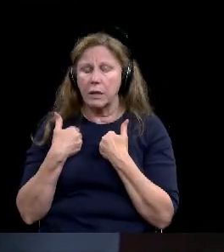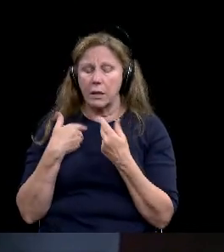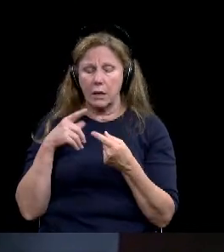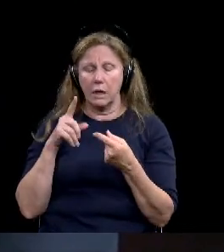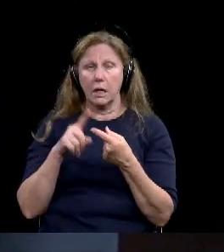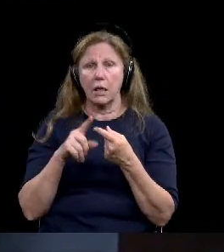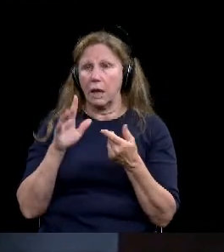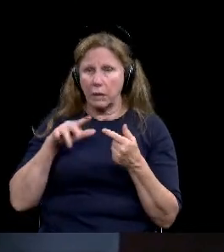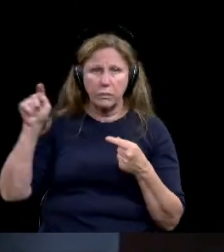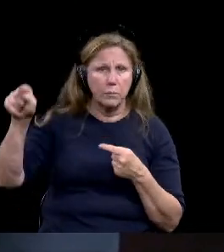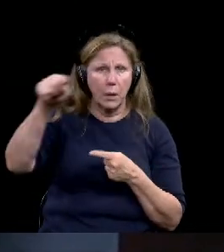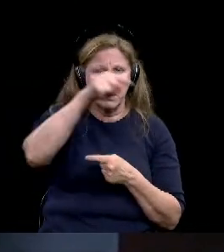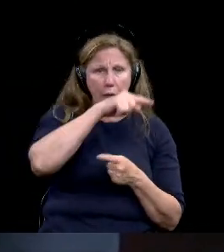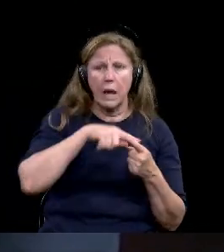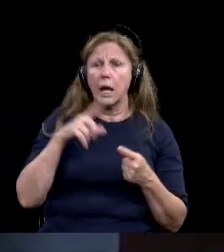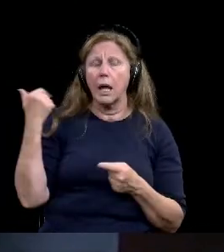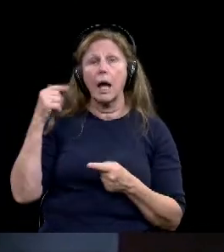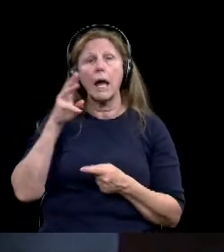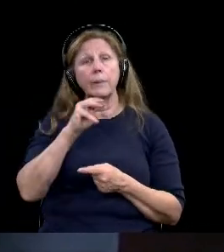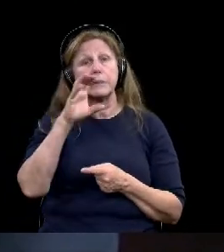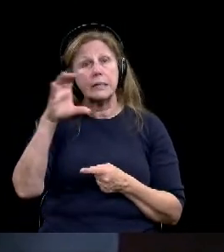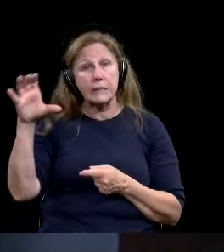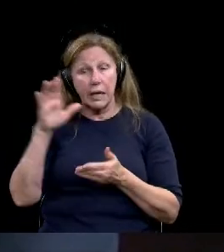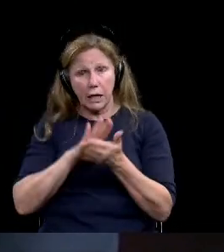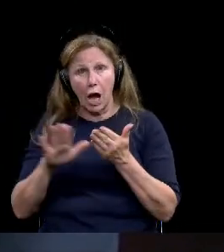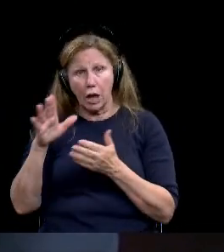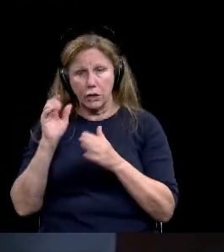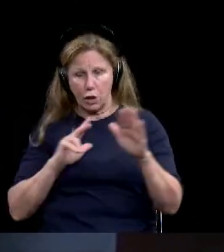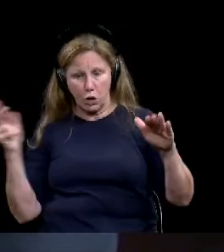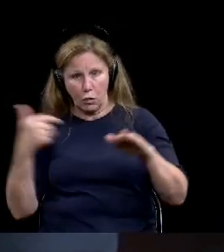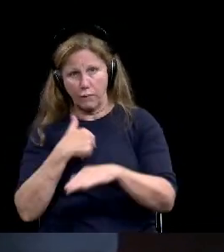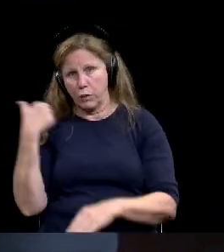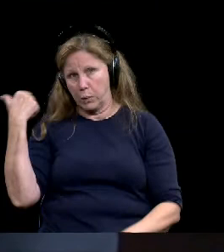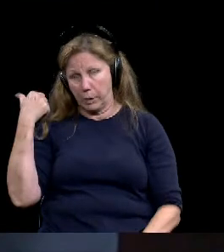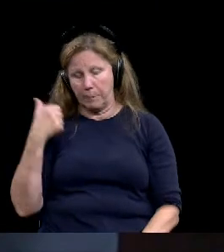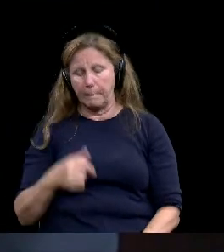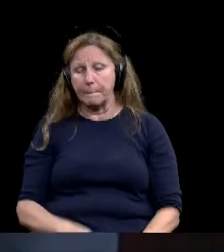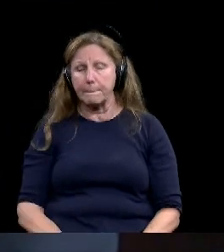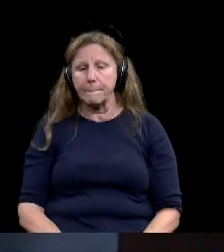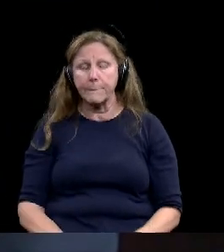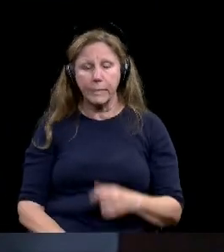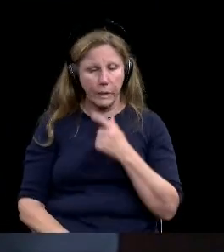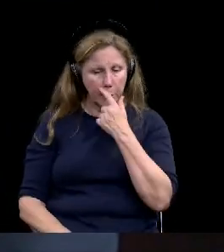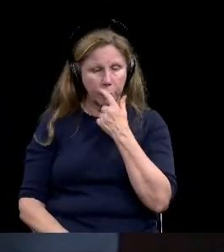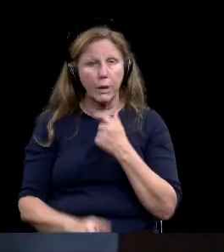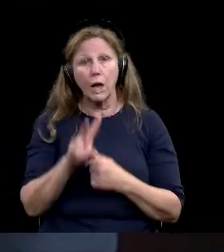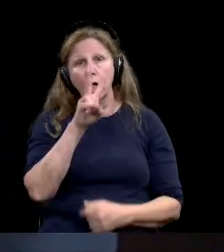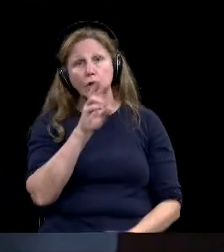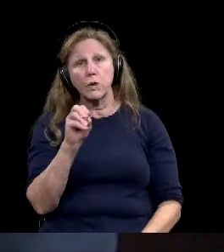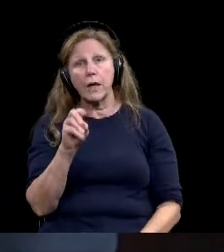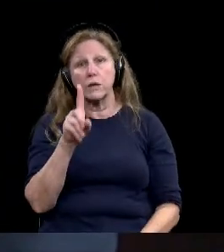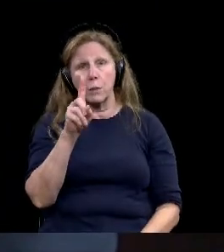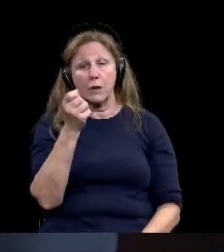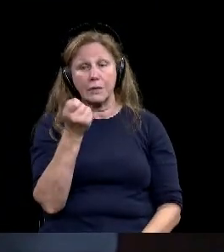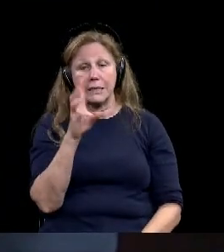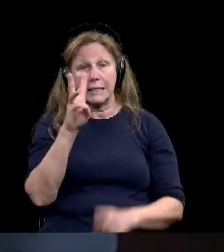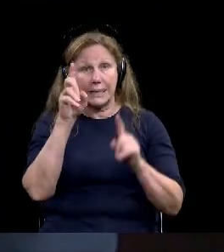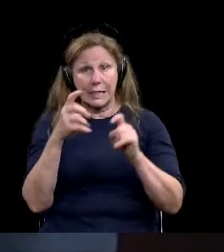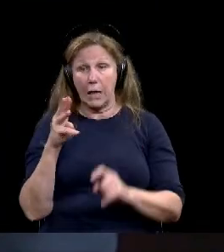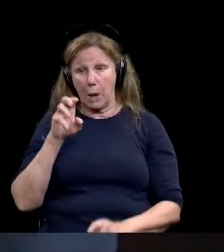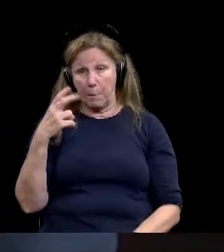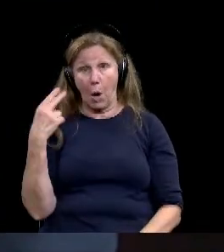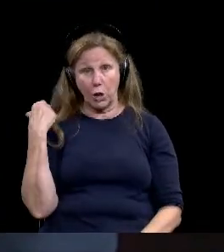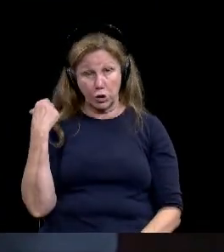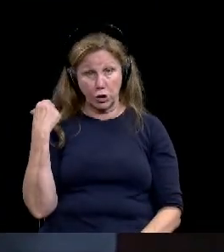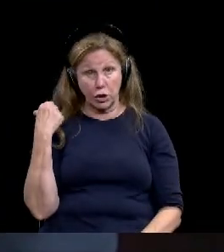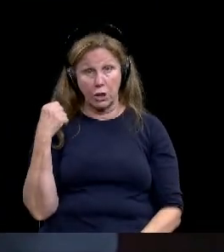2,116 tests were administered in March at our free testing locations, and as of last week, 1,162 tests have been administered in our free testing